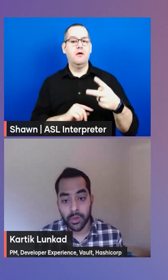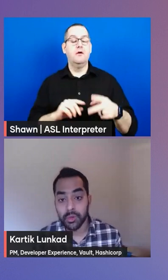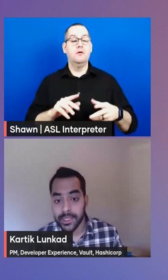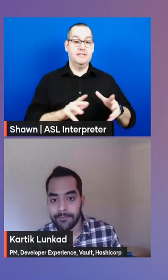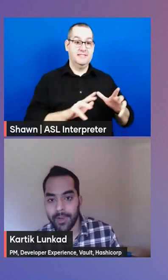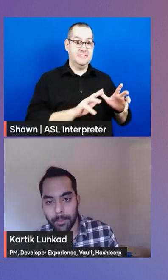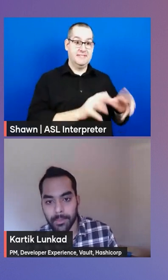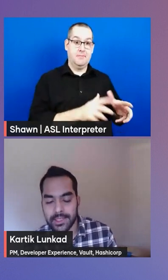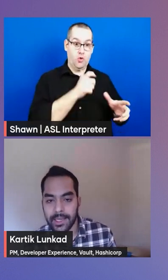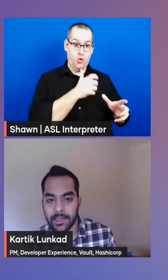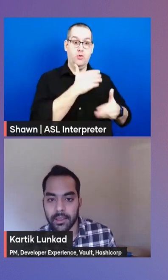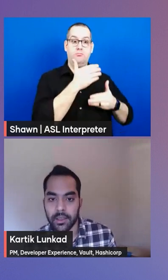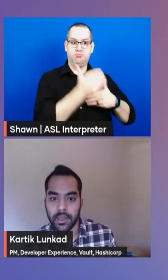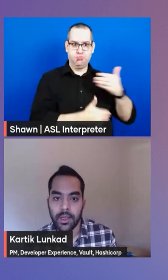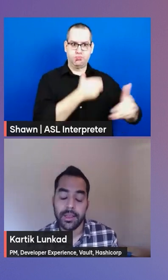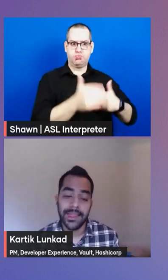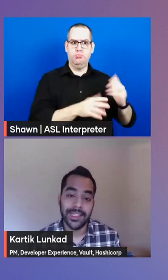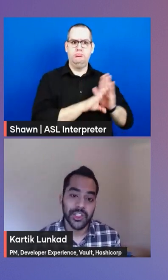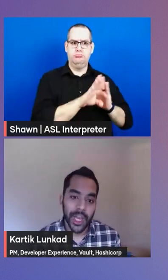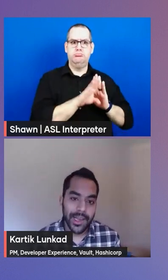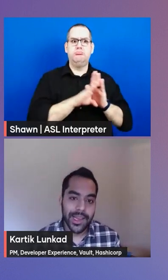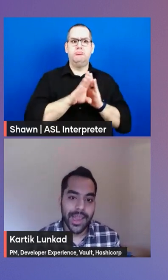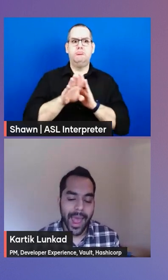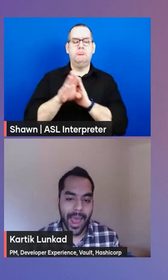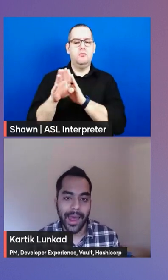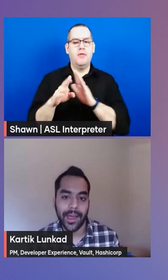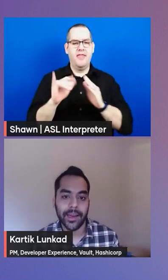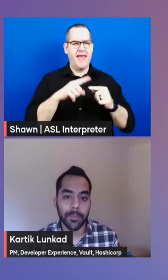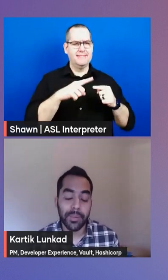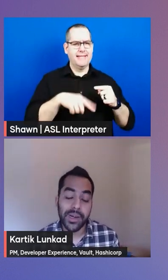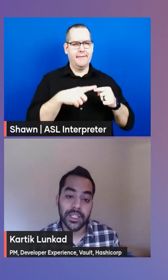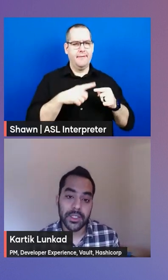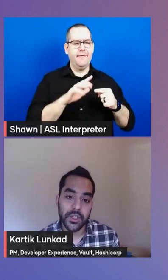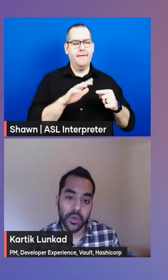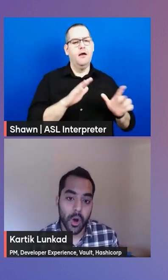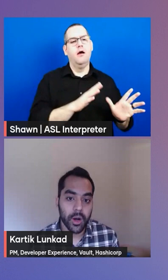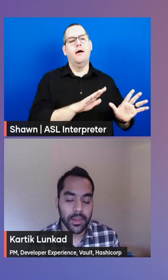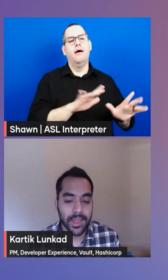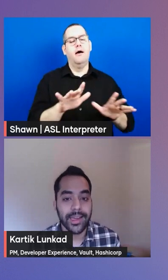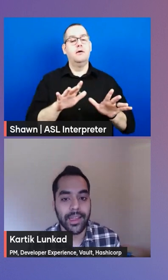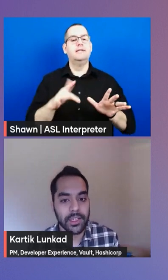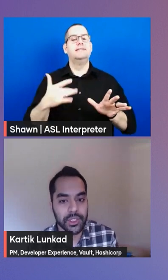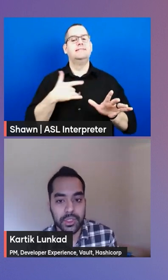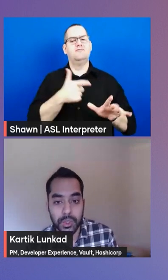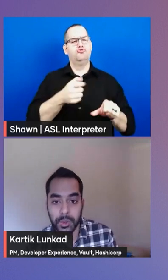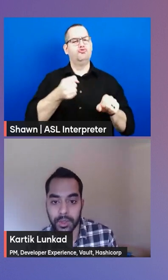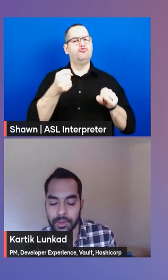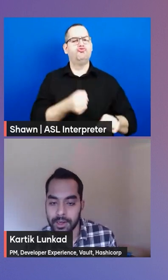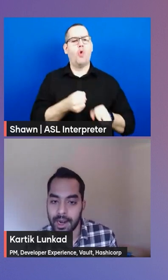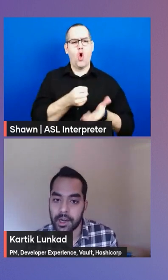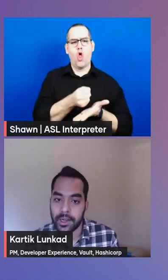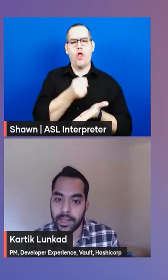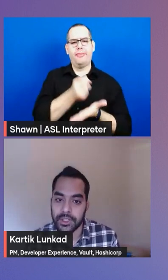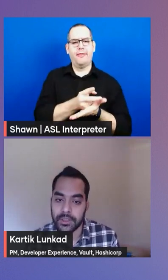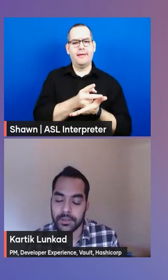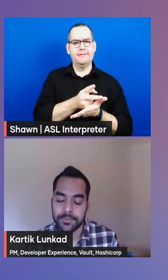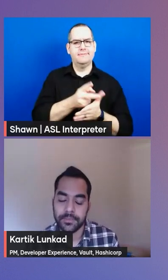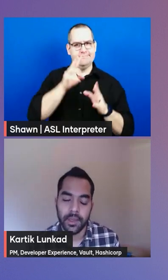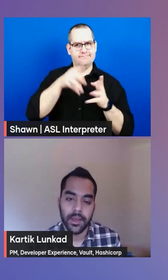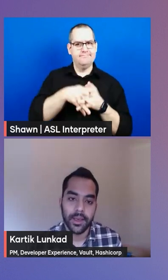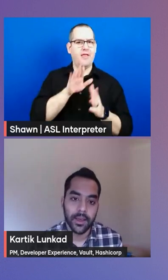fast through the development cycle, they generally had a pretty strong authentication story for their